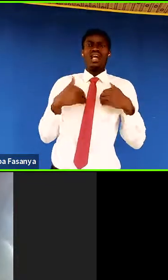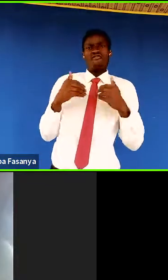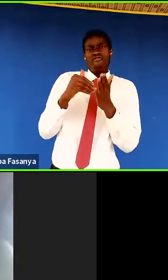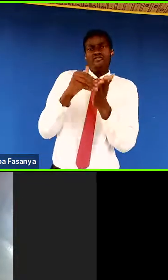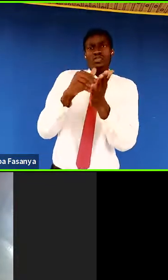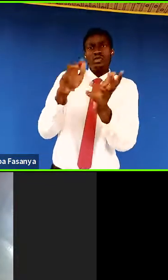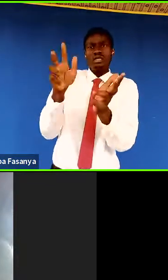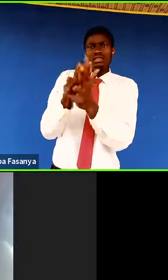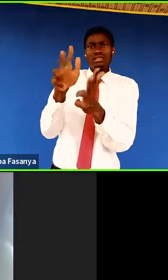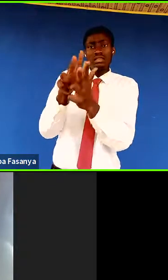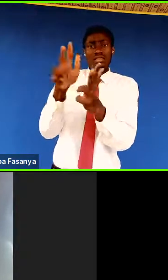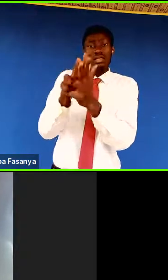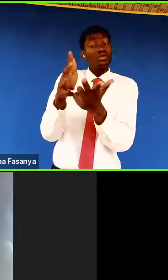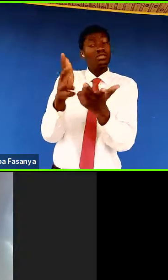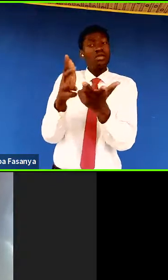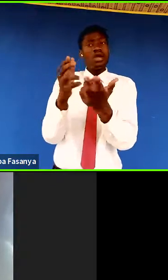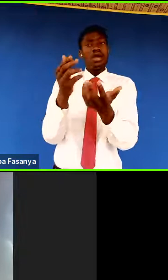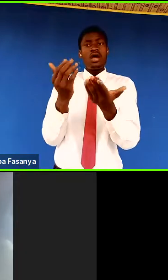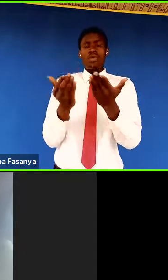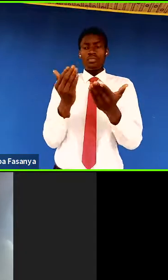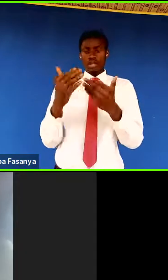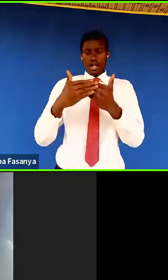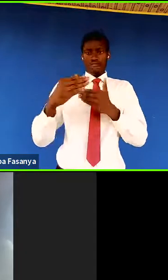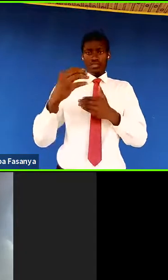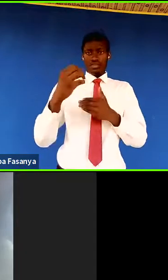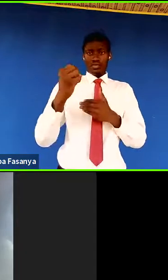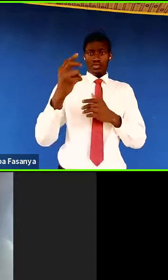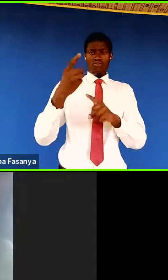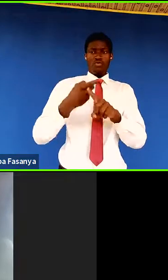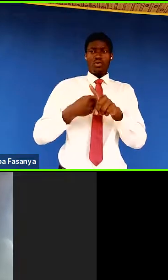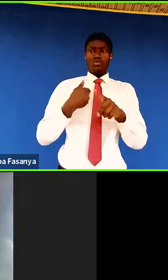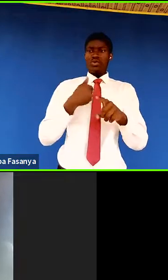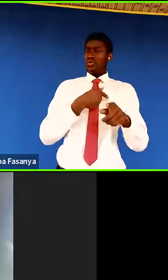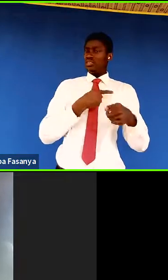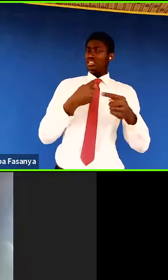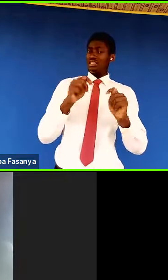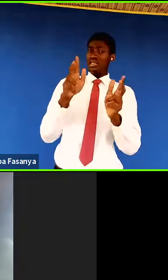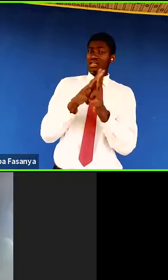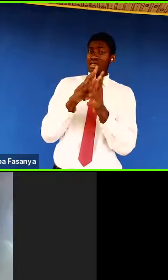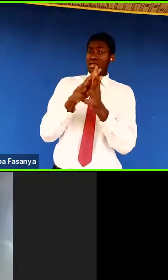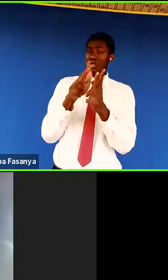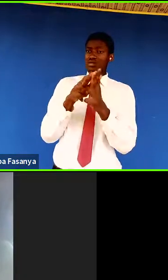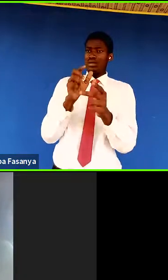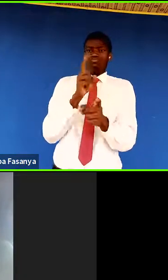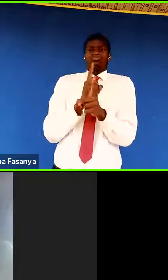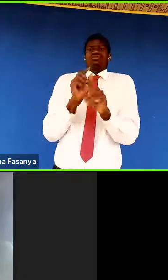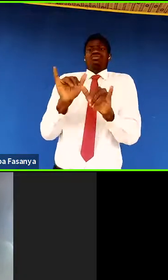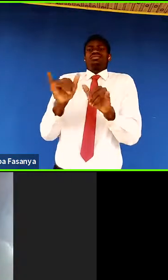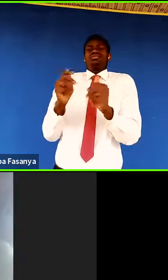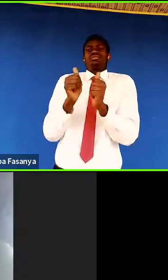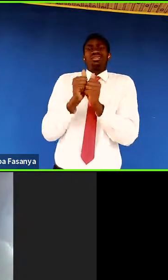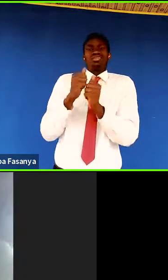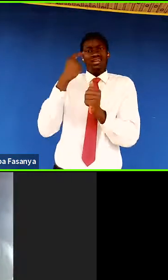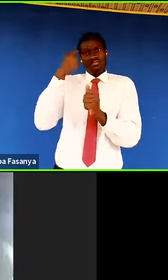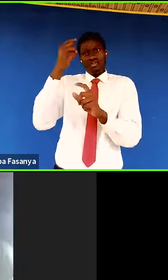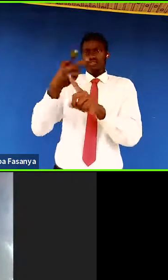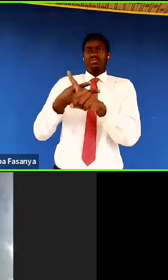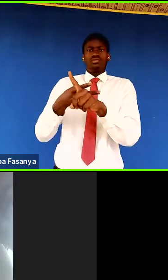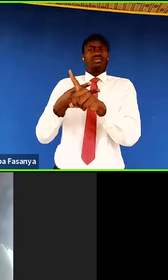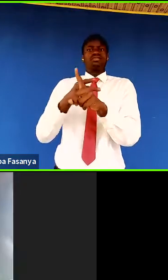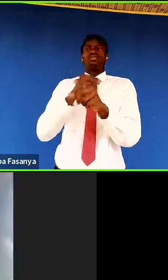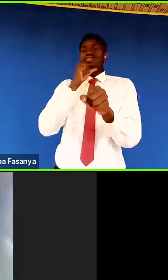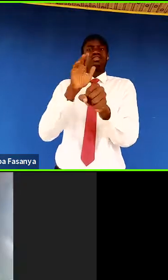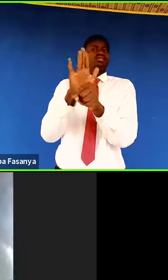you that, okay, after the 12 months that we've been trying, where you just stayed together for 2 months, that's not enough. Remember what I told you, after 3 months,